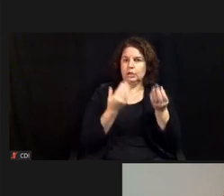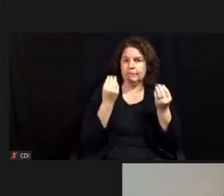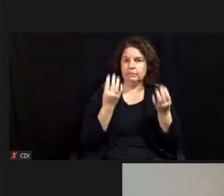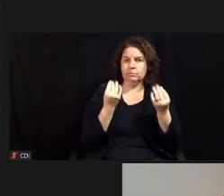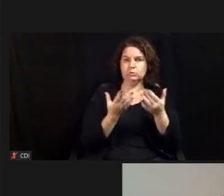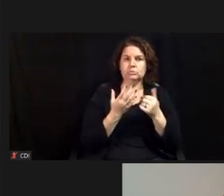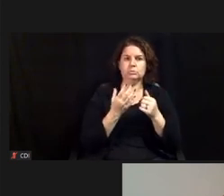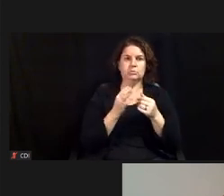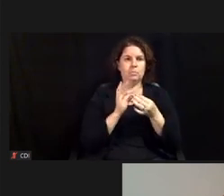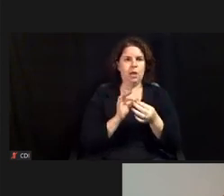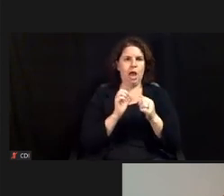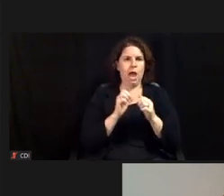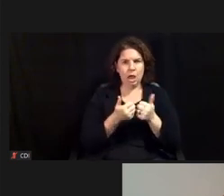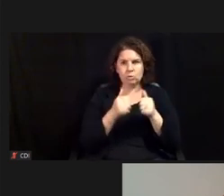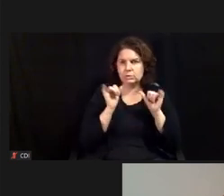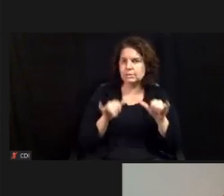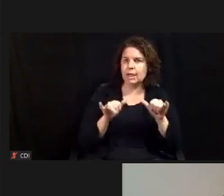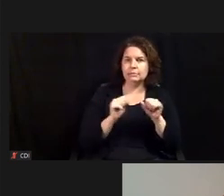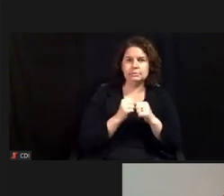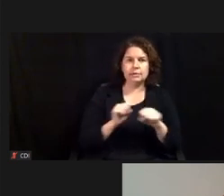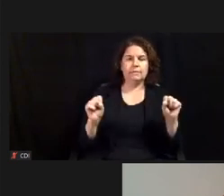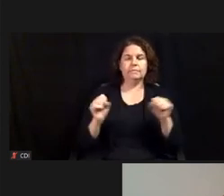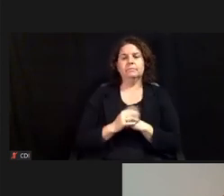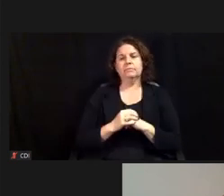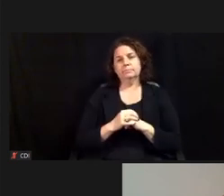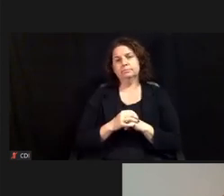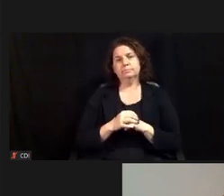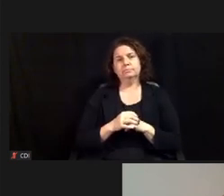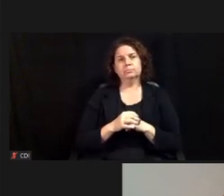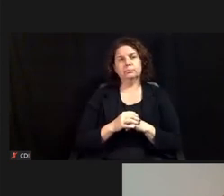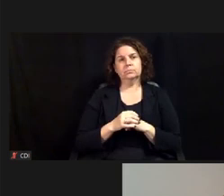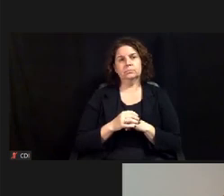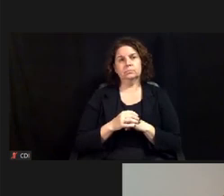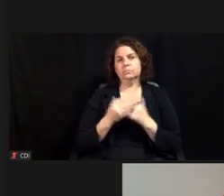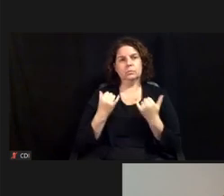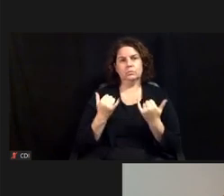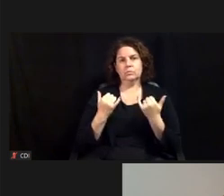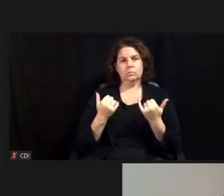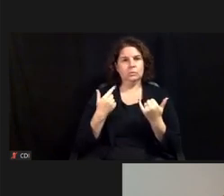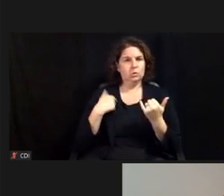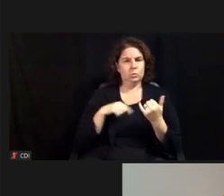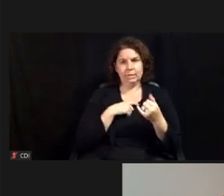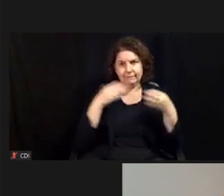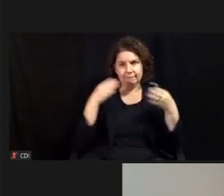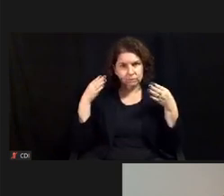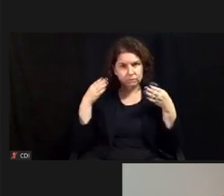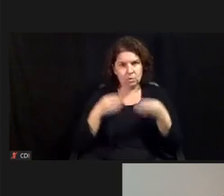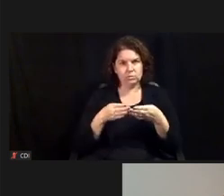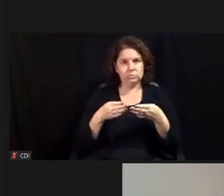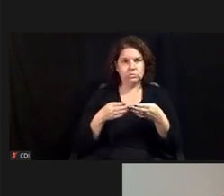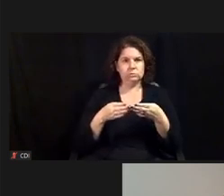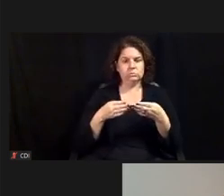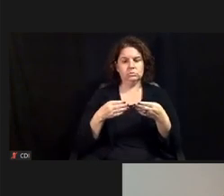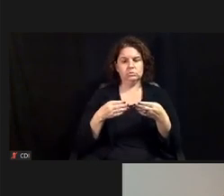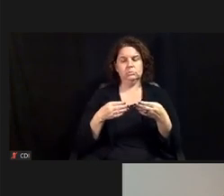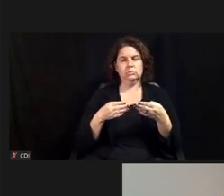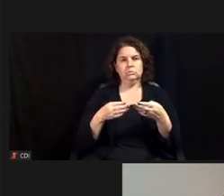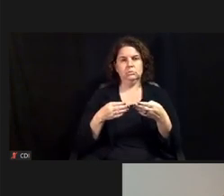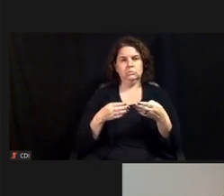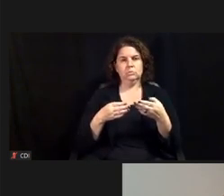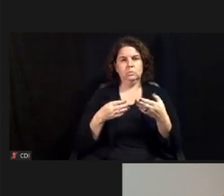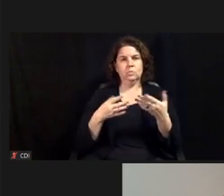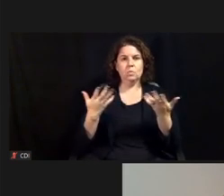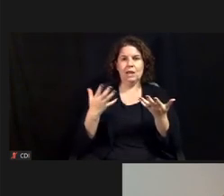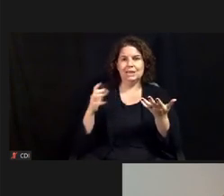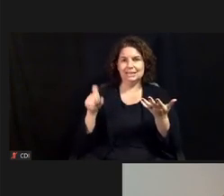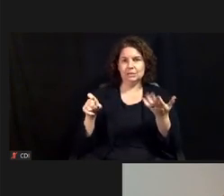and how to be healthy. And so at this point, we are really focusing on what we need to do here in California, and